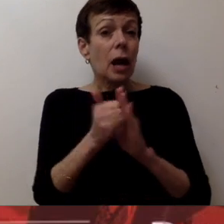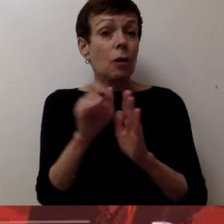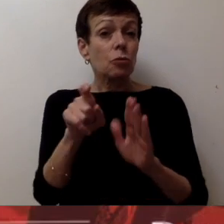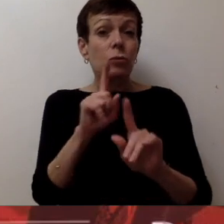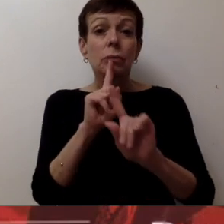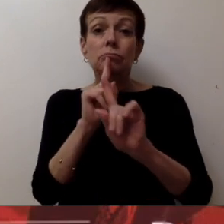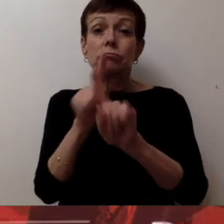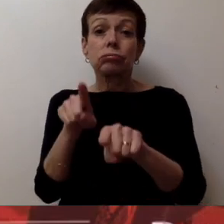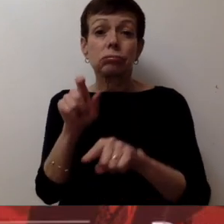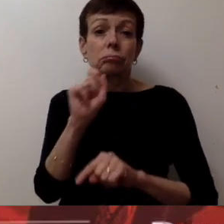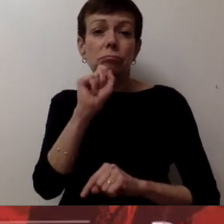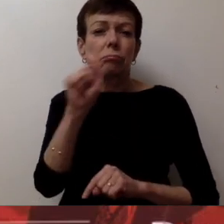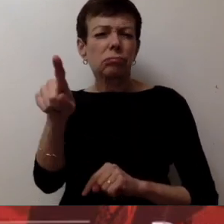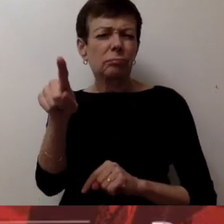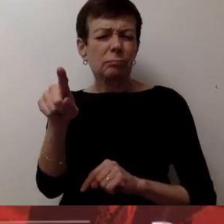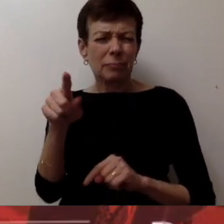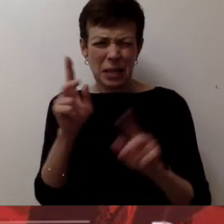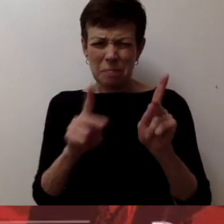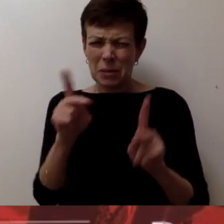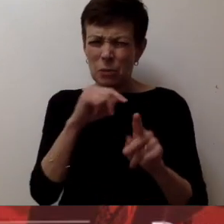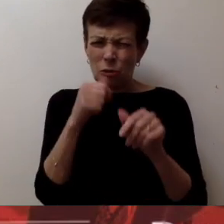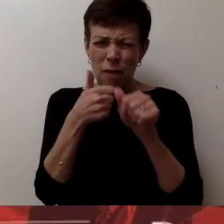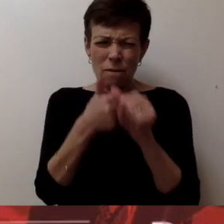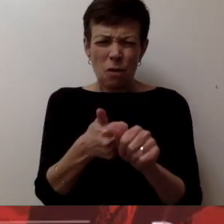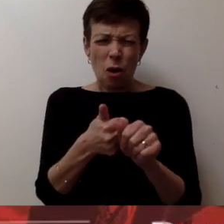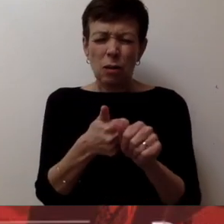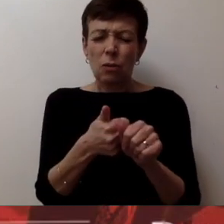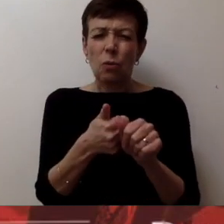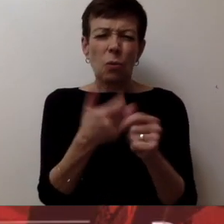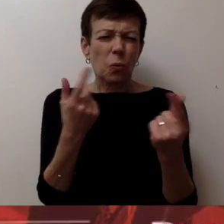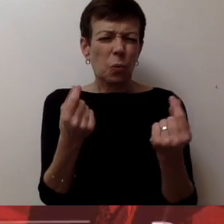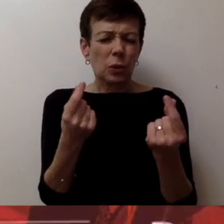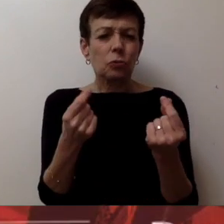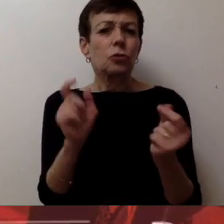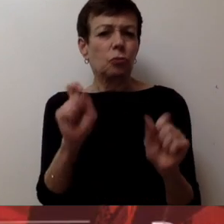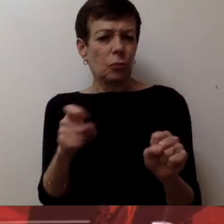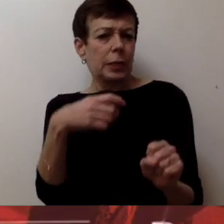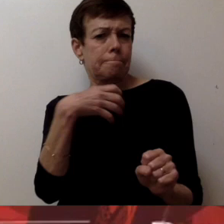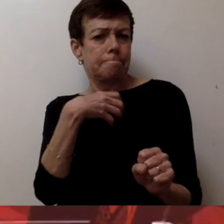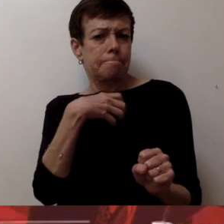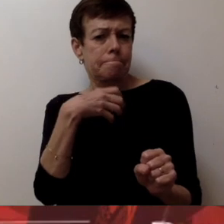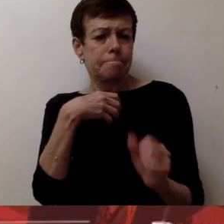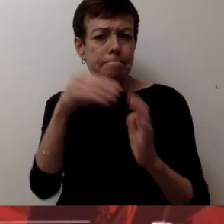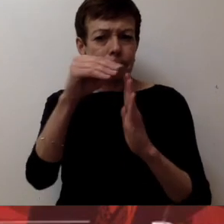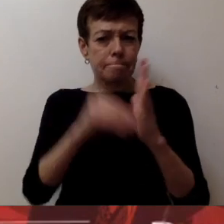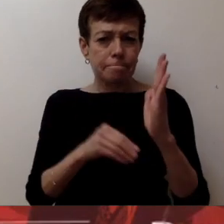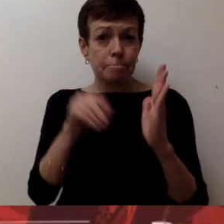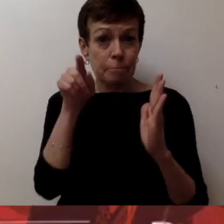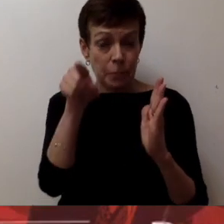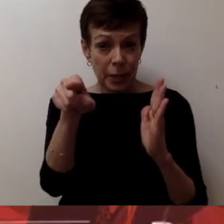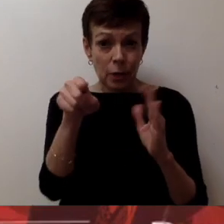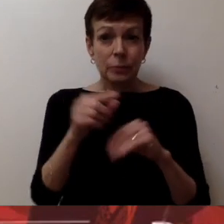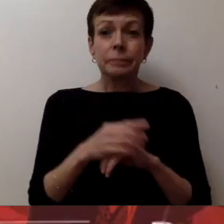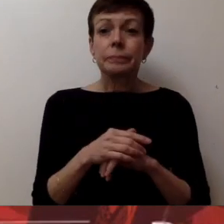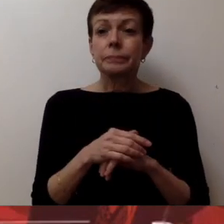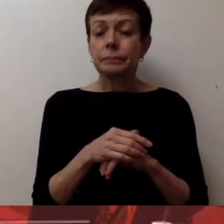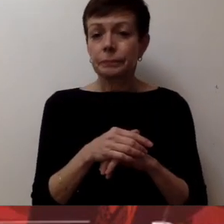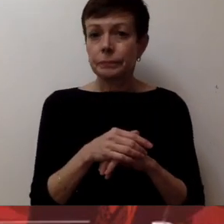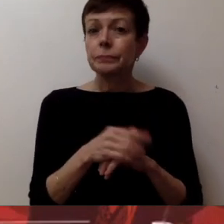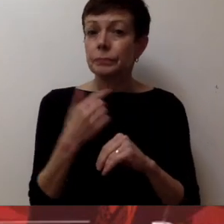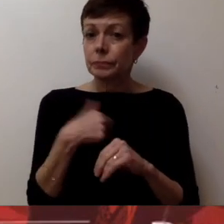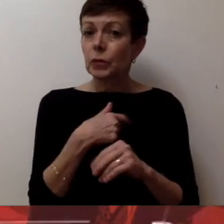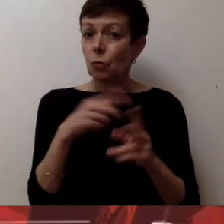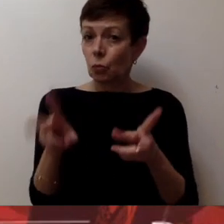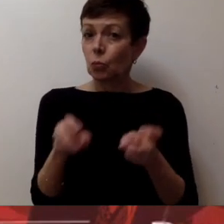distancing or the adherence to essential services or essential businesses regulations.